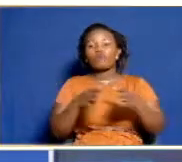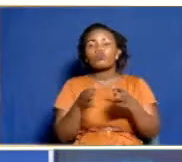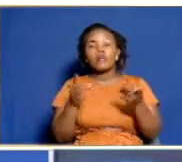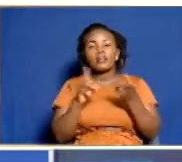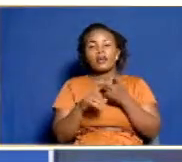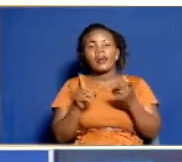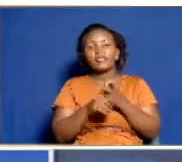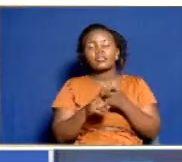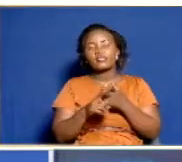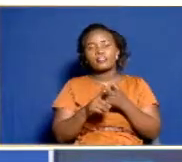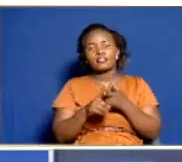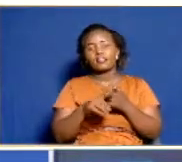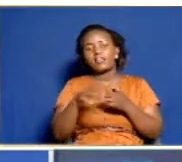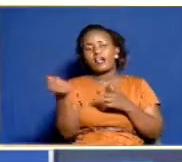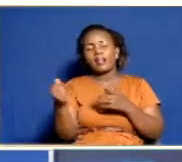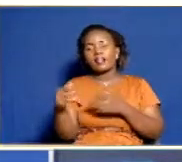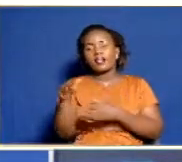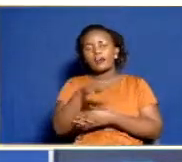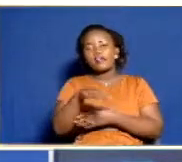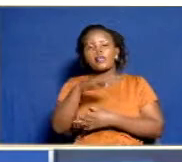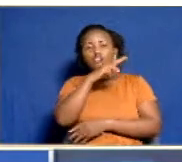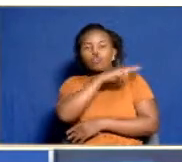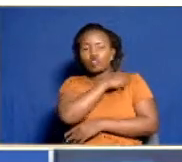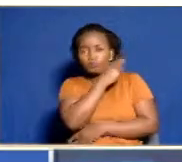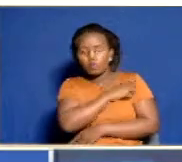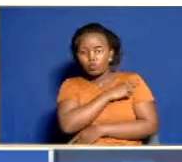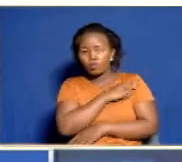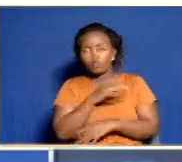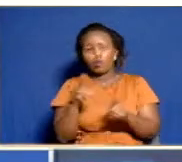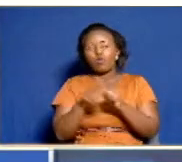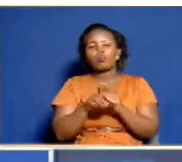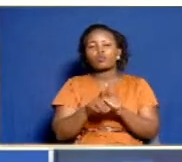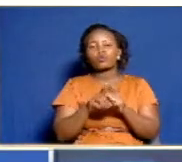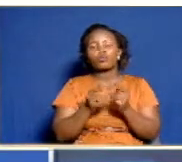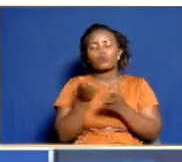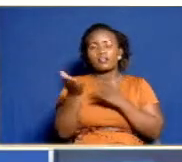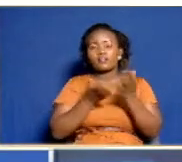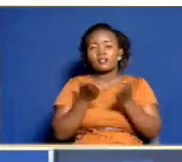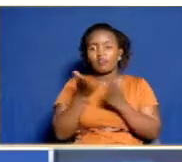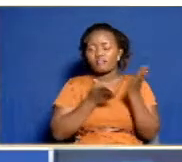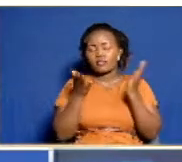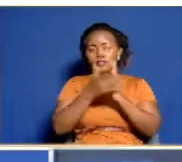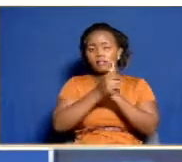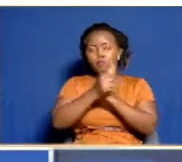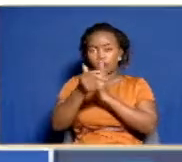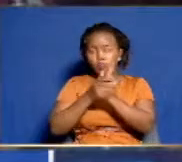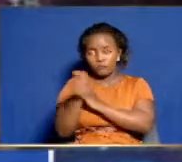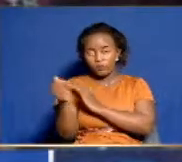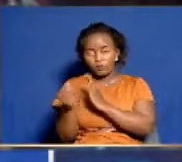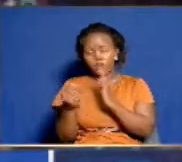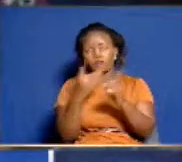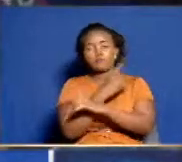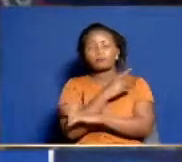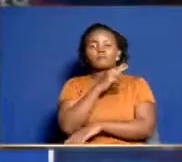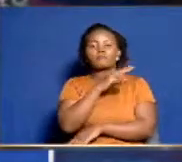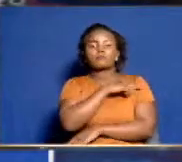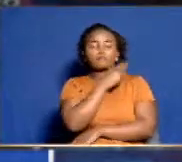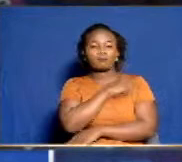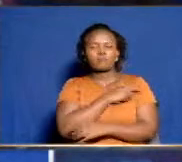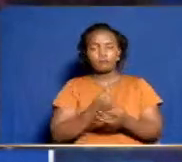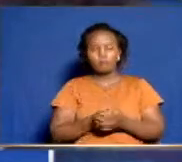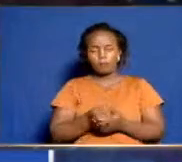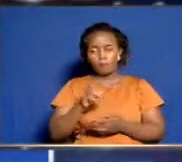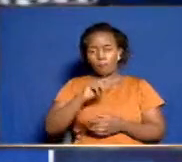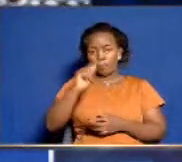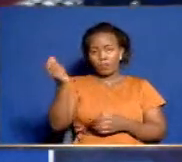care, non-specialist hospitals, and then, of course, the specialist services, the psychiatric hospitals. The Kenya Mental Health Action